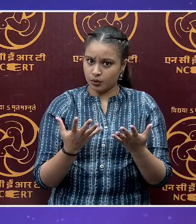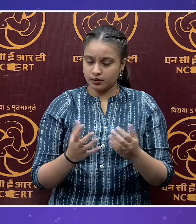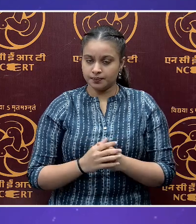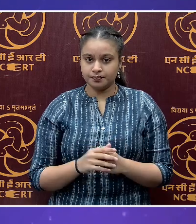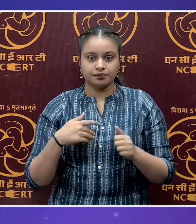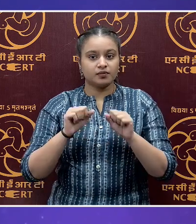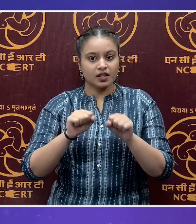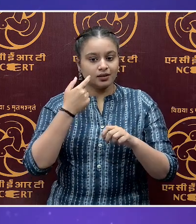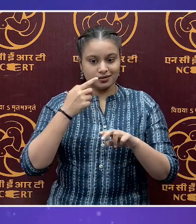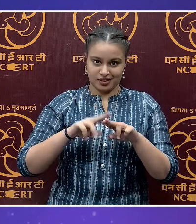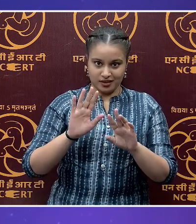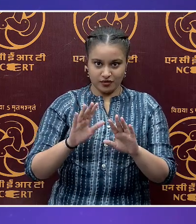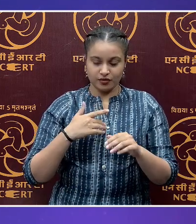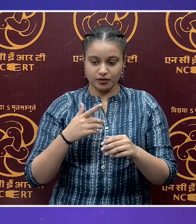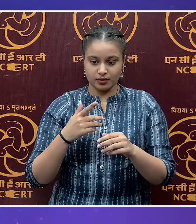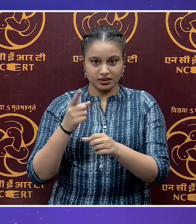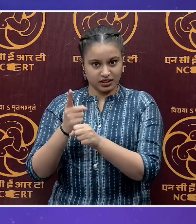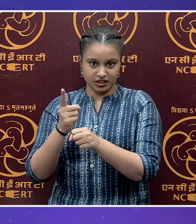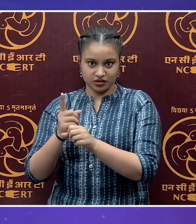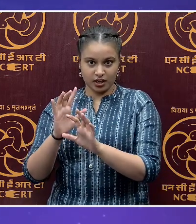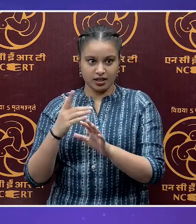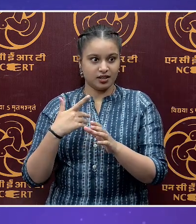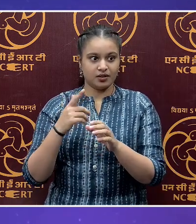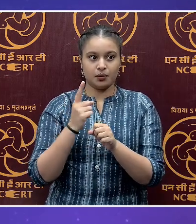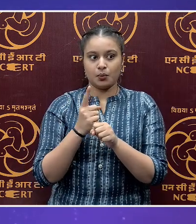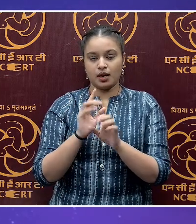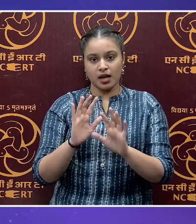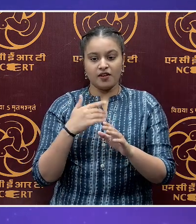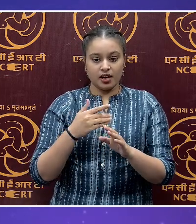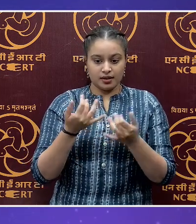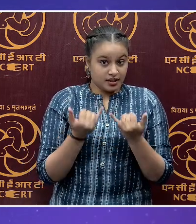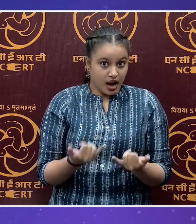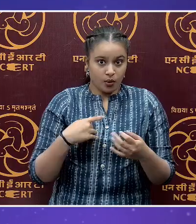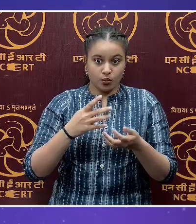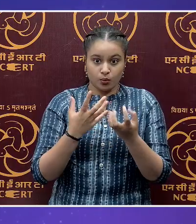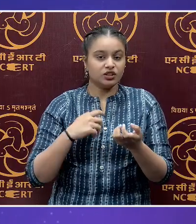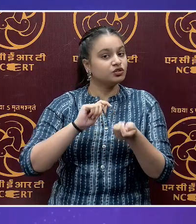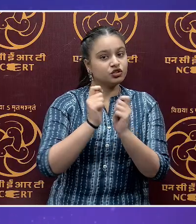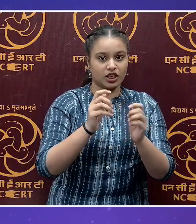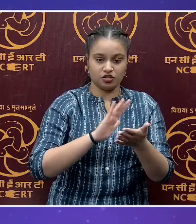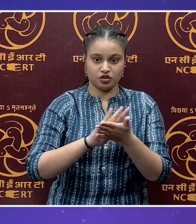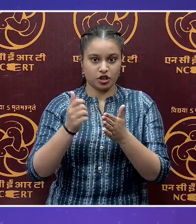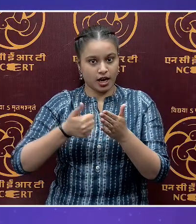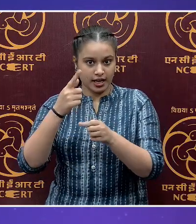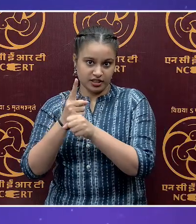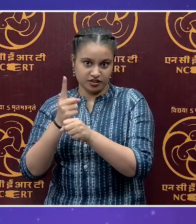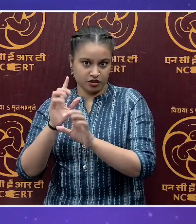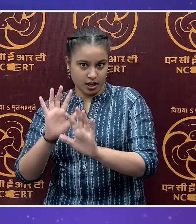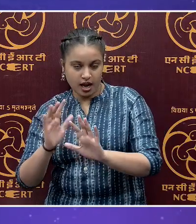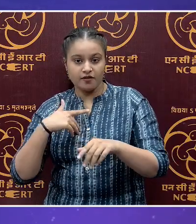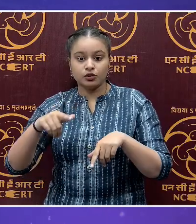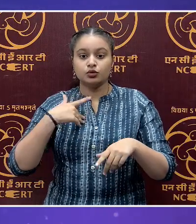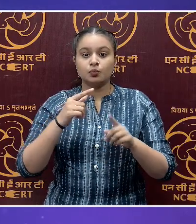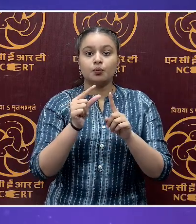say earlier a person is working as a teacher. Now they want to change their role as a head teacher. Yeah. So they have to go to the